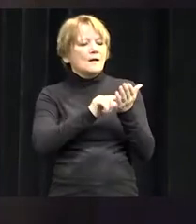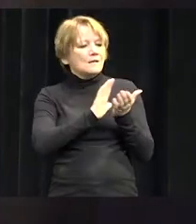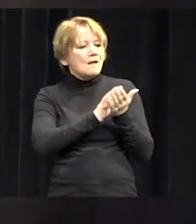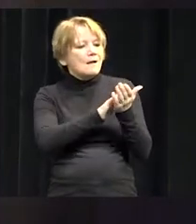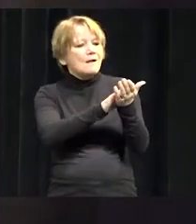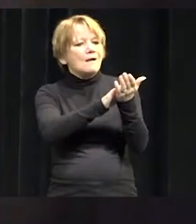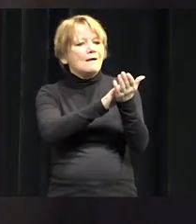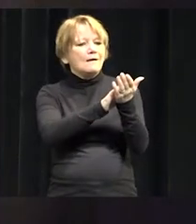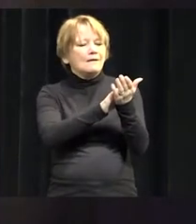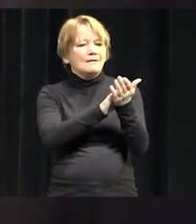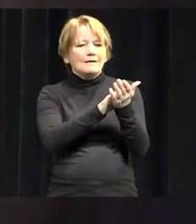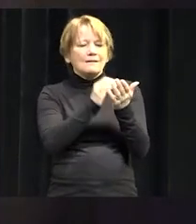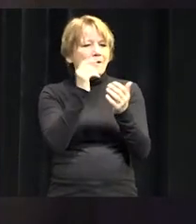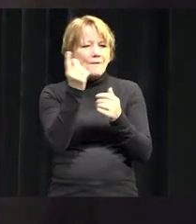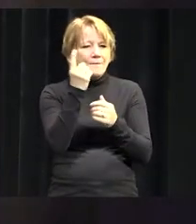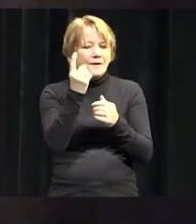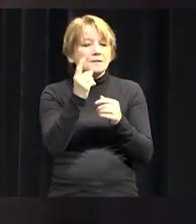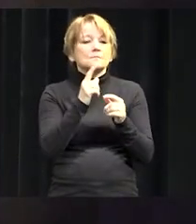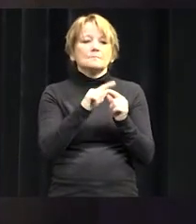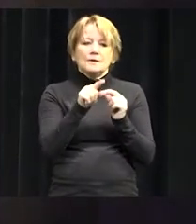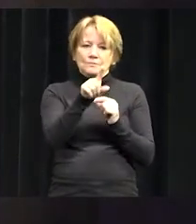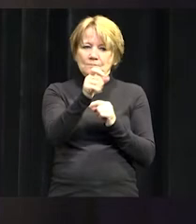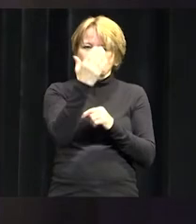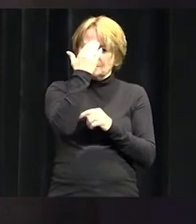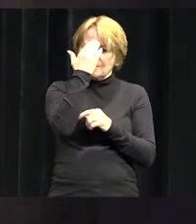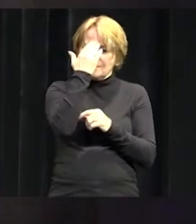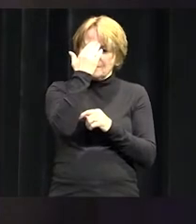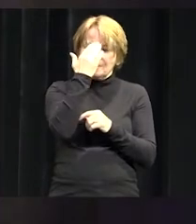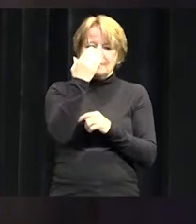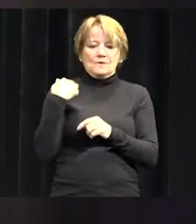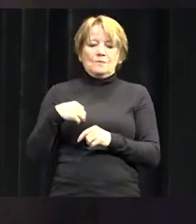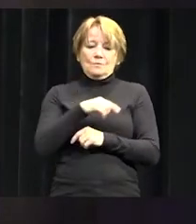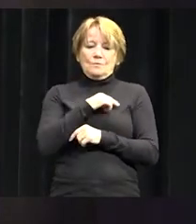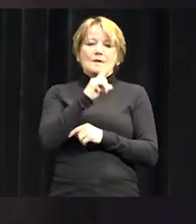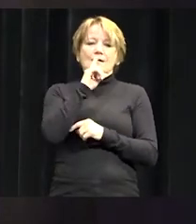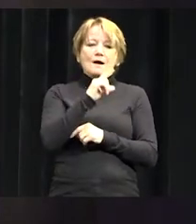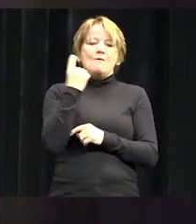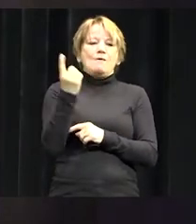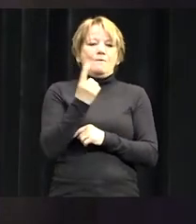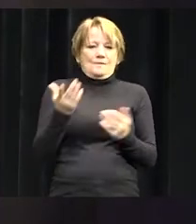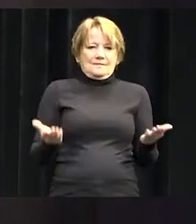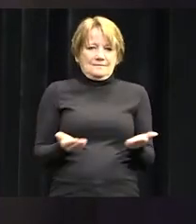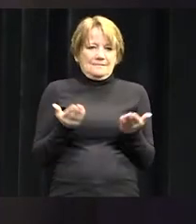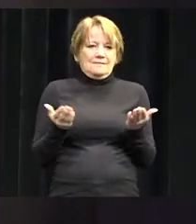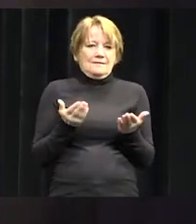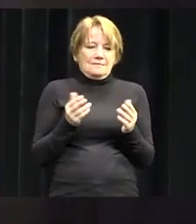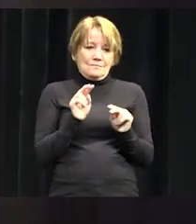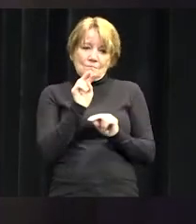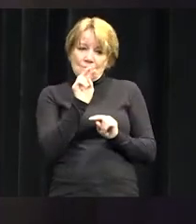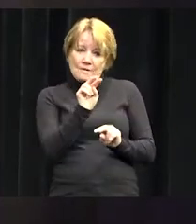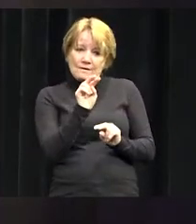you what you can accomplish when never cease to amaze us